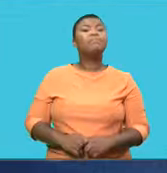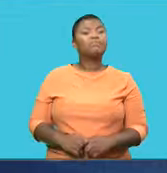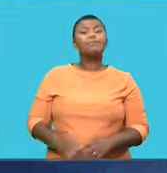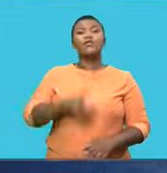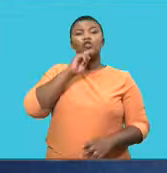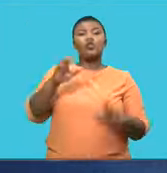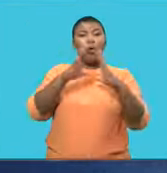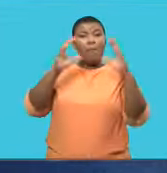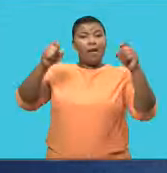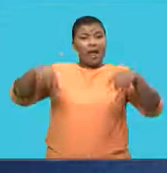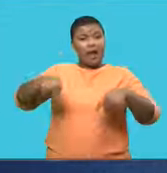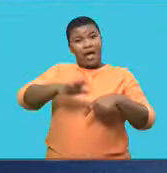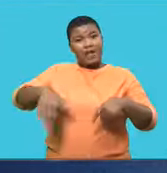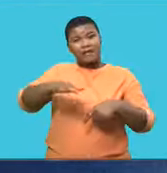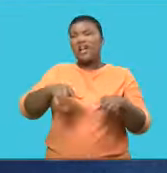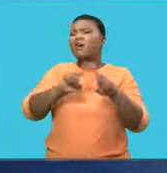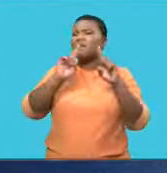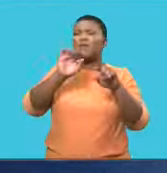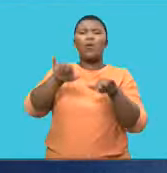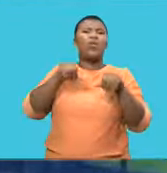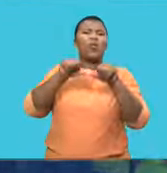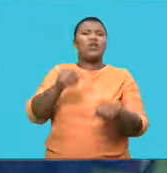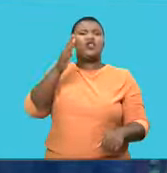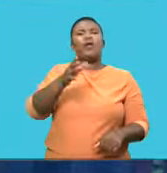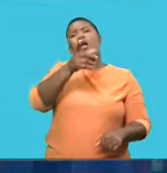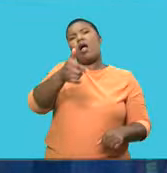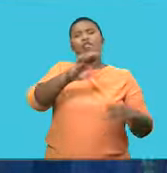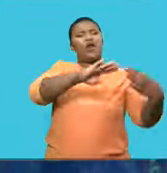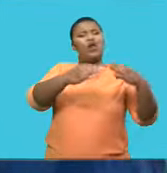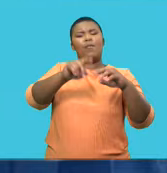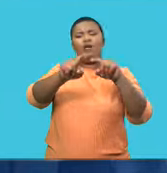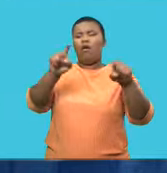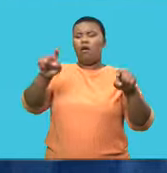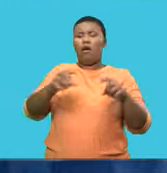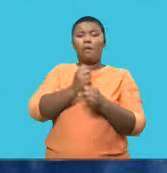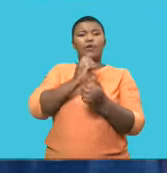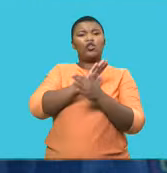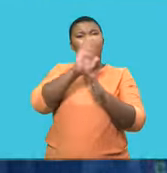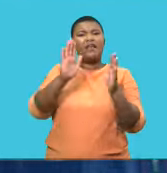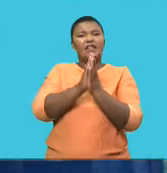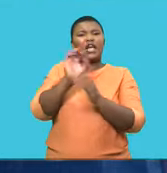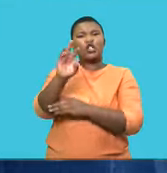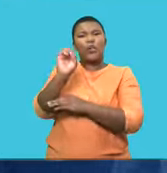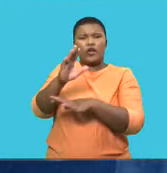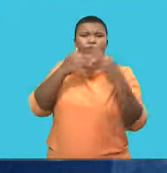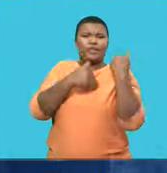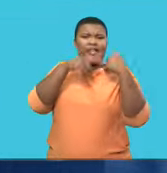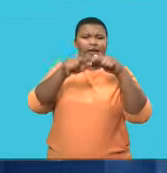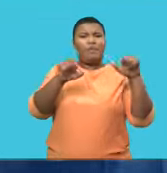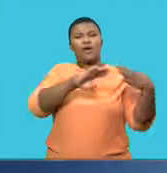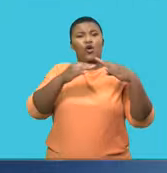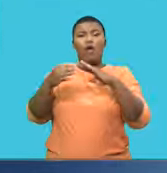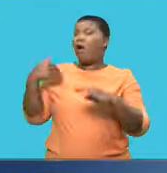yalapha eNoord-Gesa kodwa-ke uzoqhubekala uqhubekele phambili uqinisekise nje ukuphepha kizo zonke izindawo ezakhele iSoweto ekuveza ukuthi